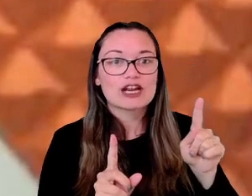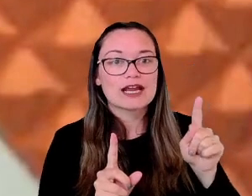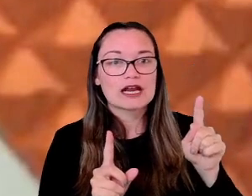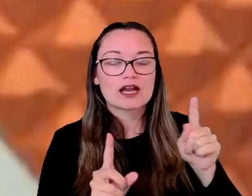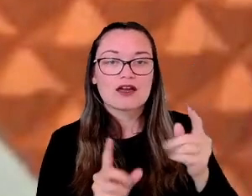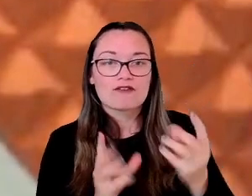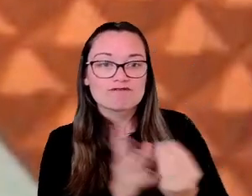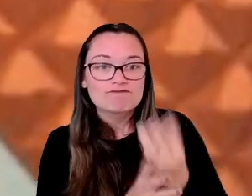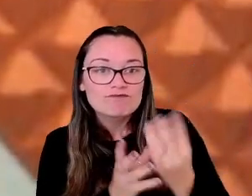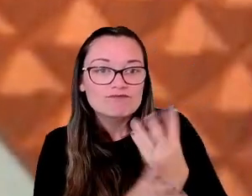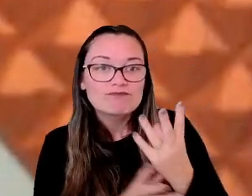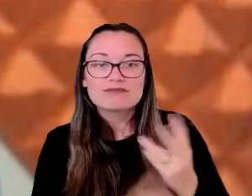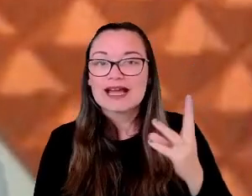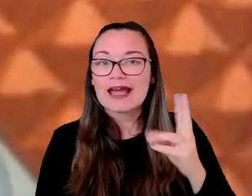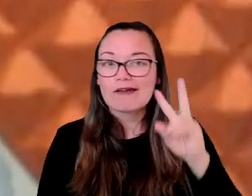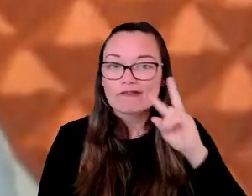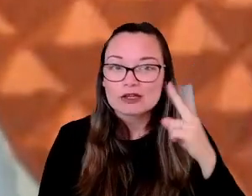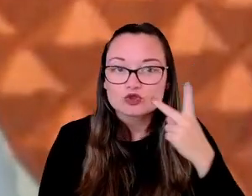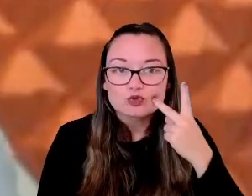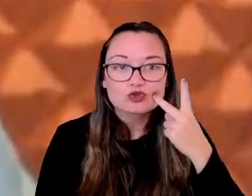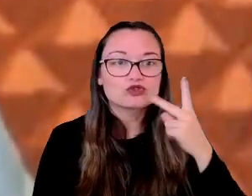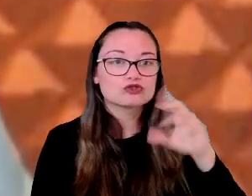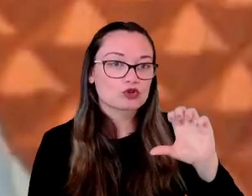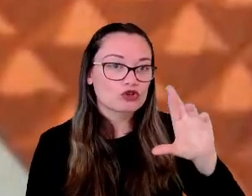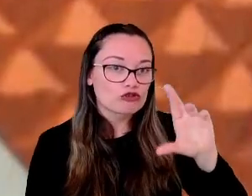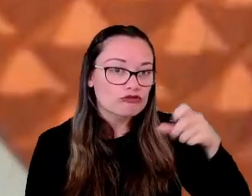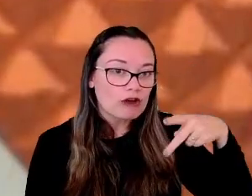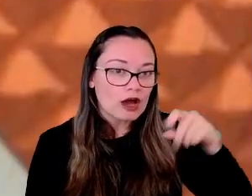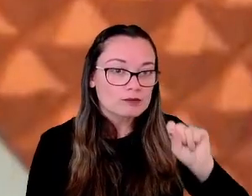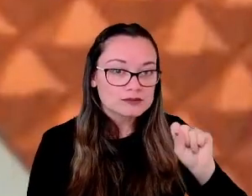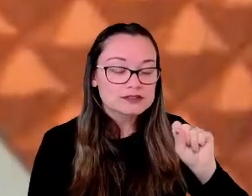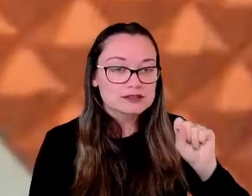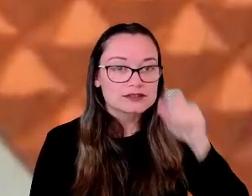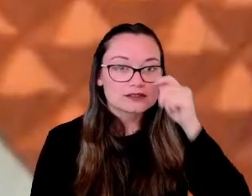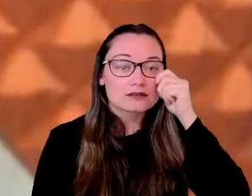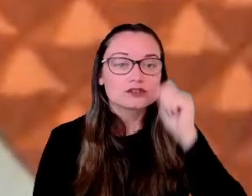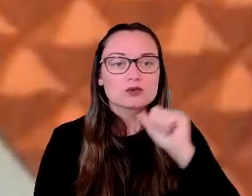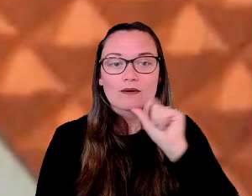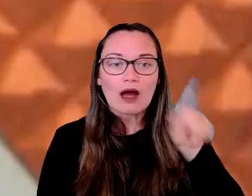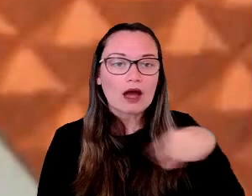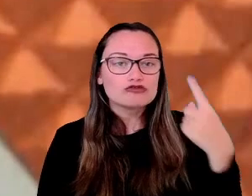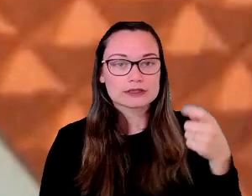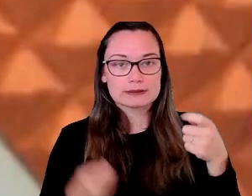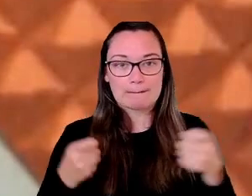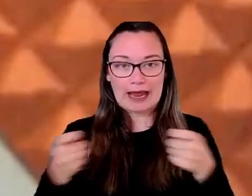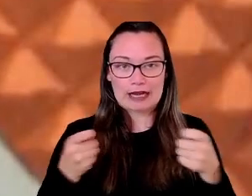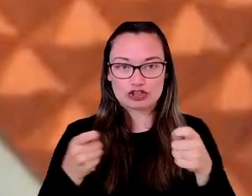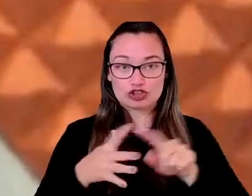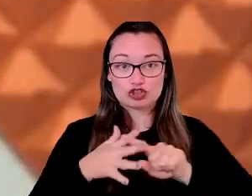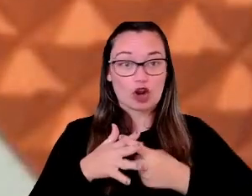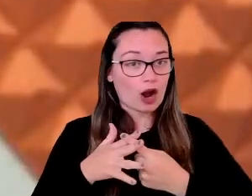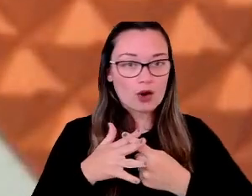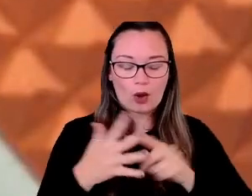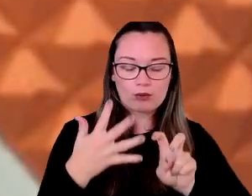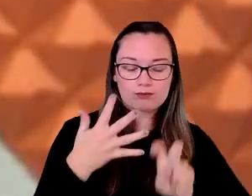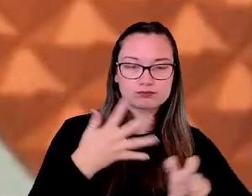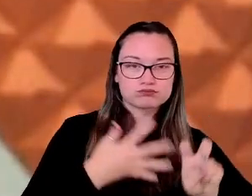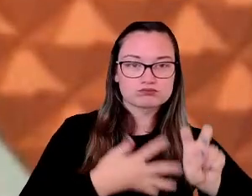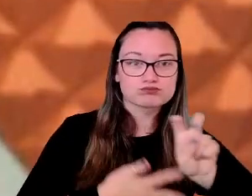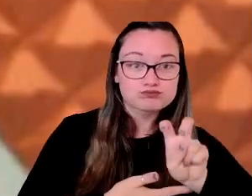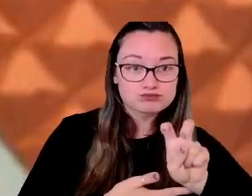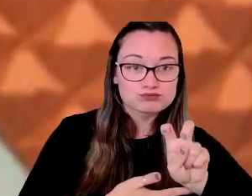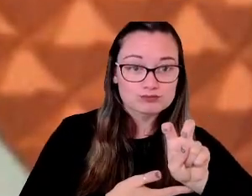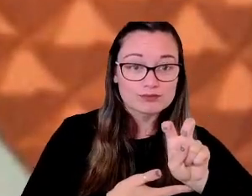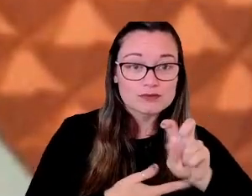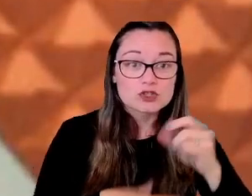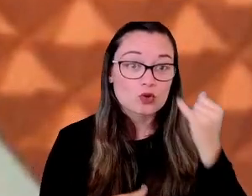can't just jump into a managerial role. That's not going to happen. You're going to have to kind of work your way up the ladder. But if you're interested in agriculture, and